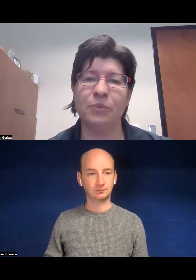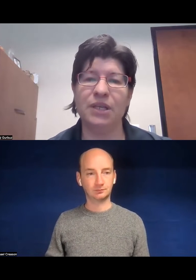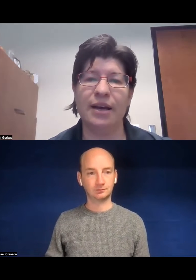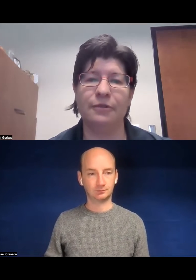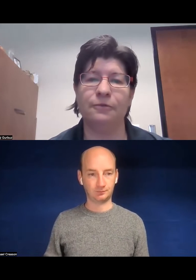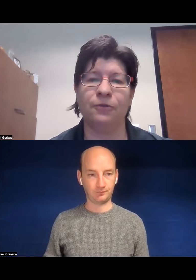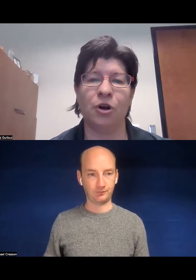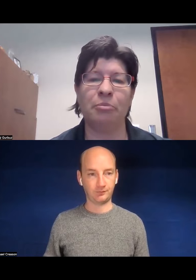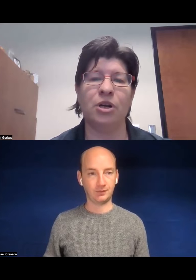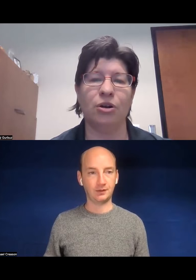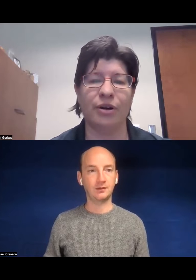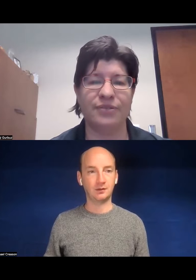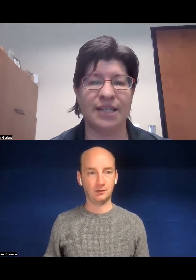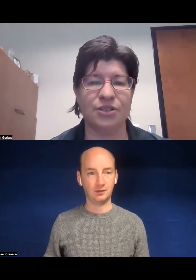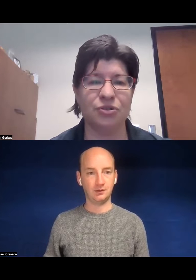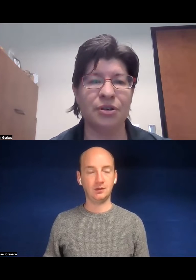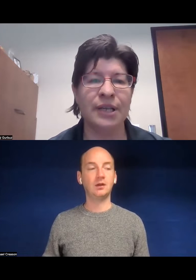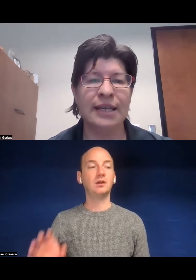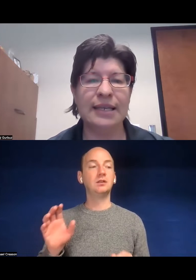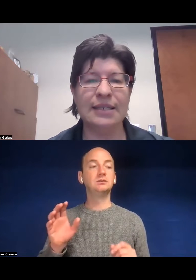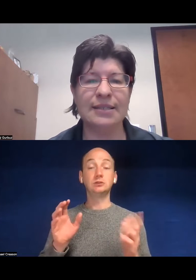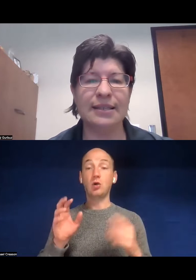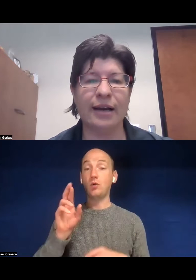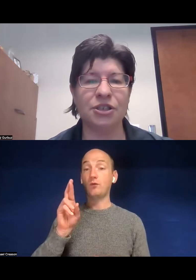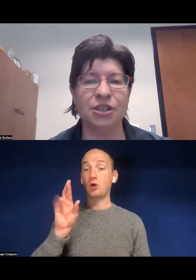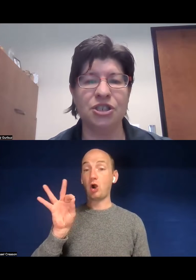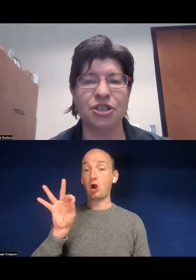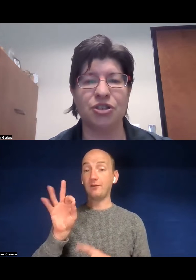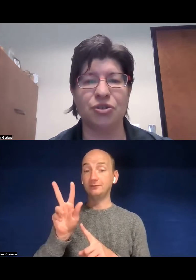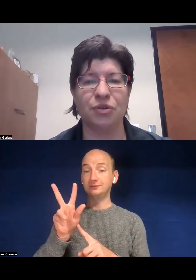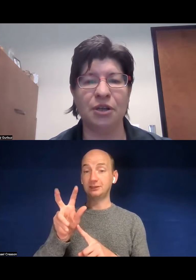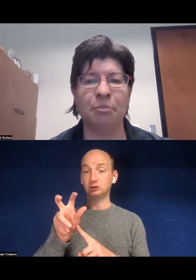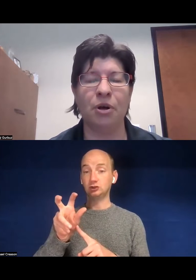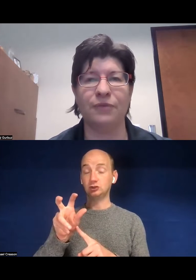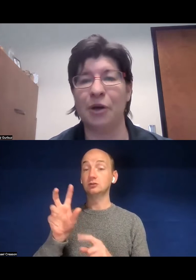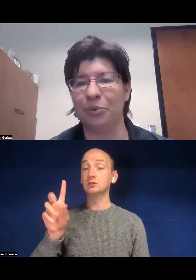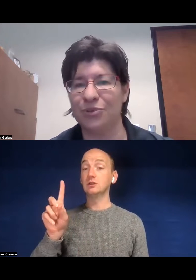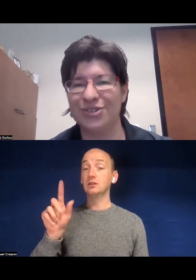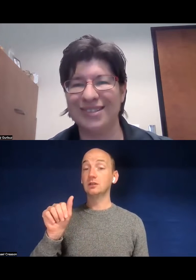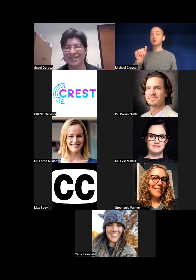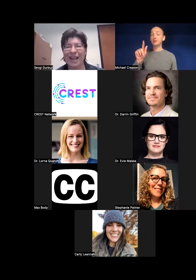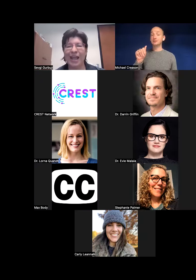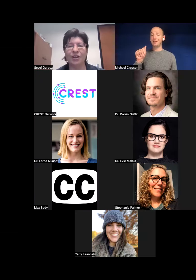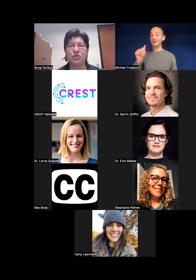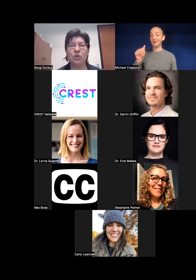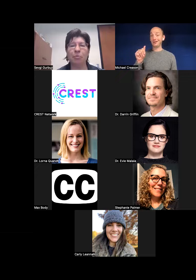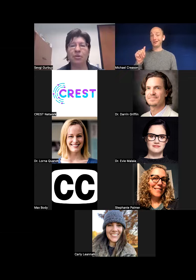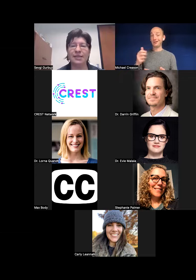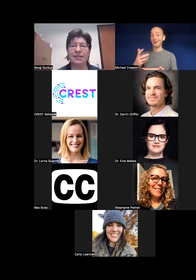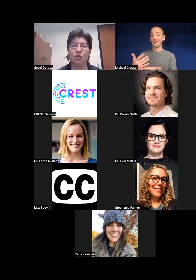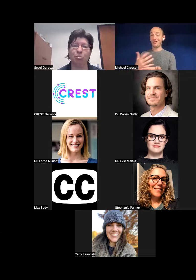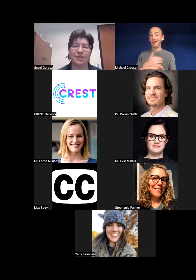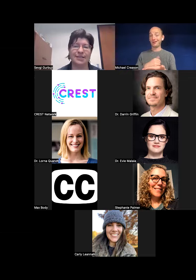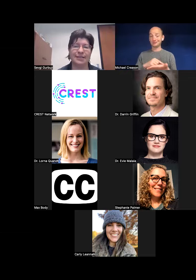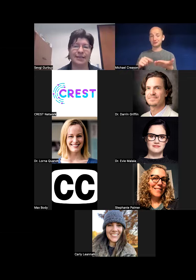data that we get from an RF sensor is actually just a stream of numbers. And we